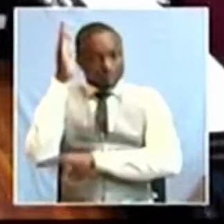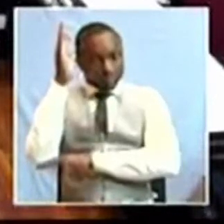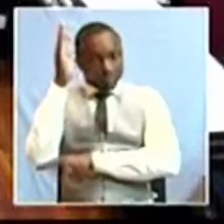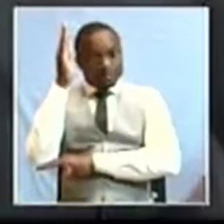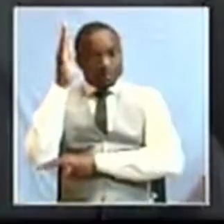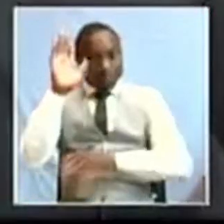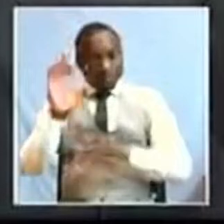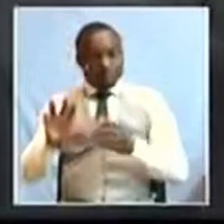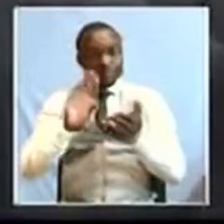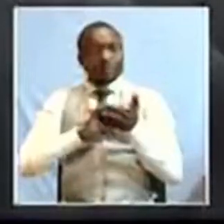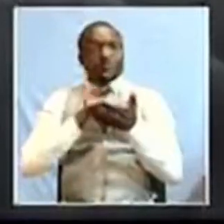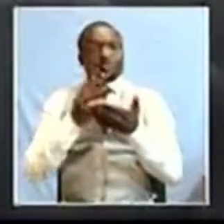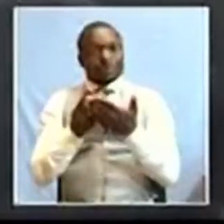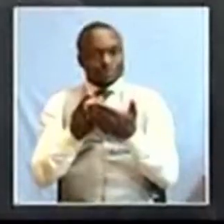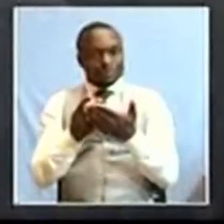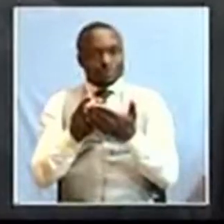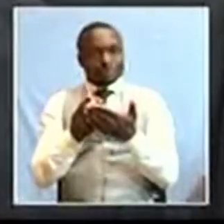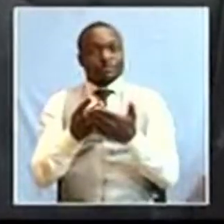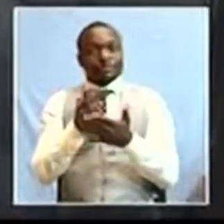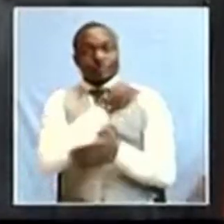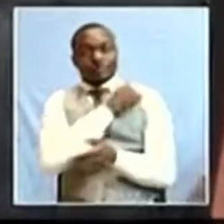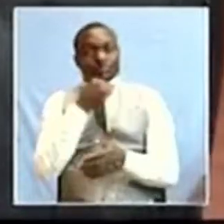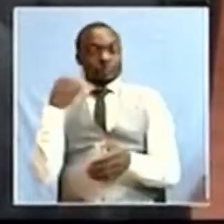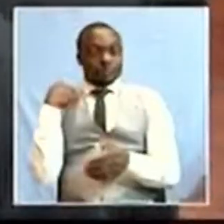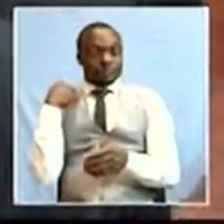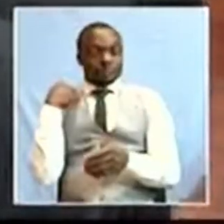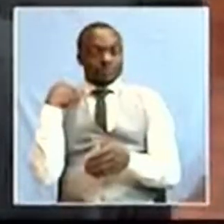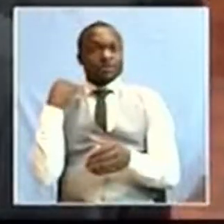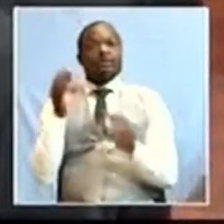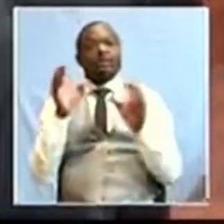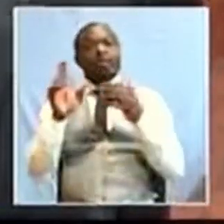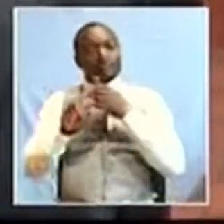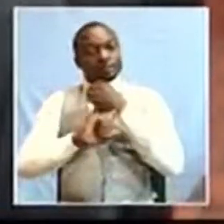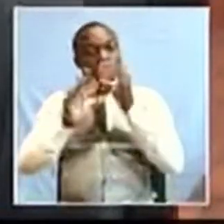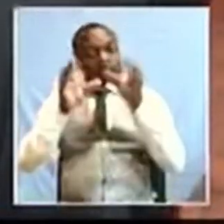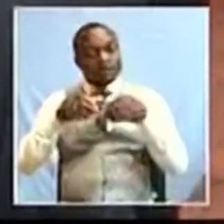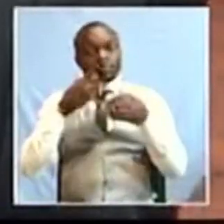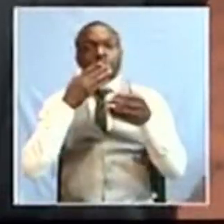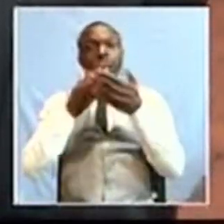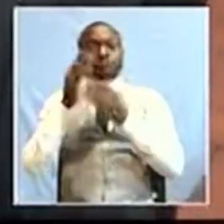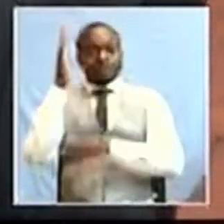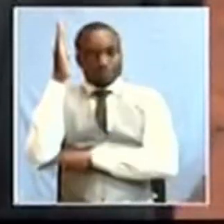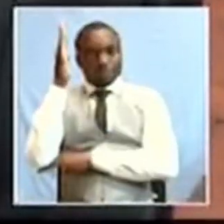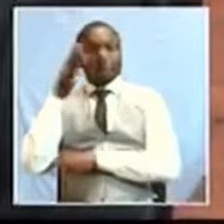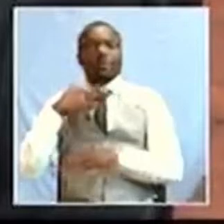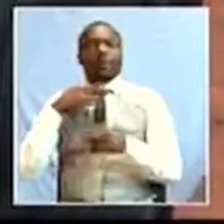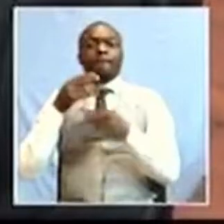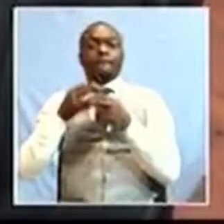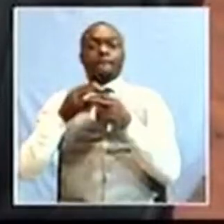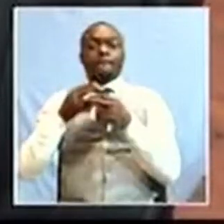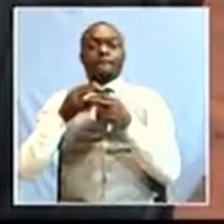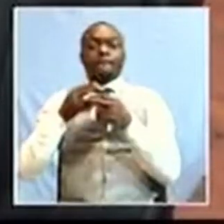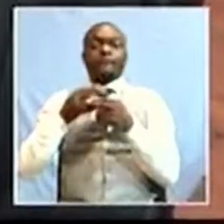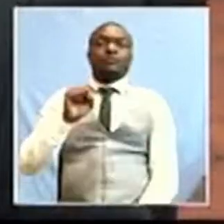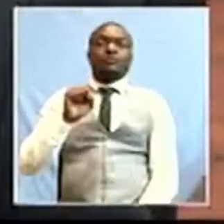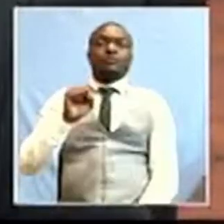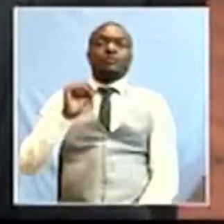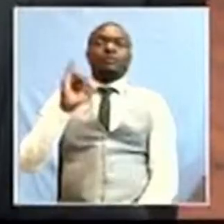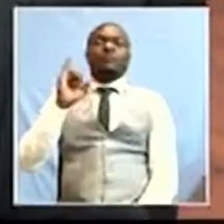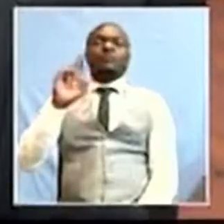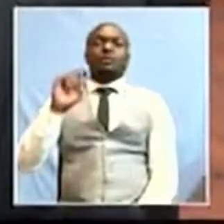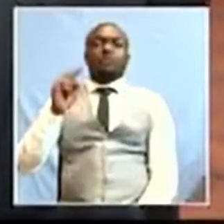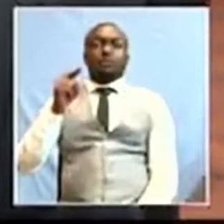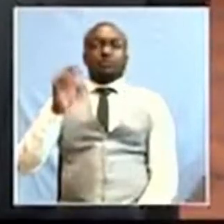our permanent witnesses. MONZE Town Council, good afternoon. My name is Singombe Edgar, coming from the West